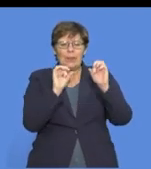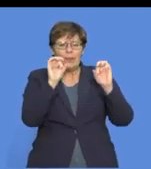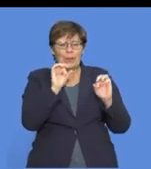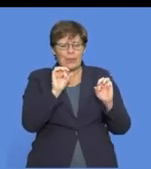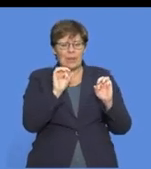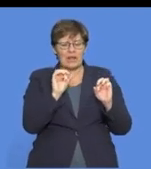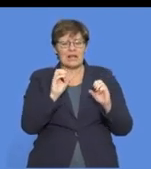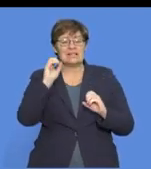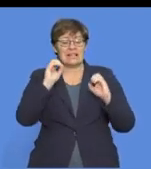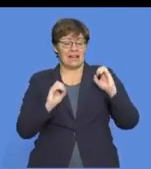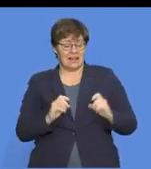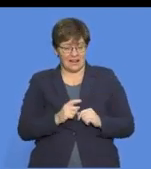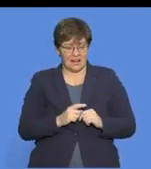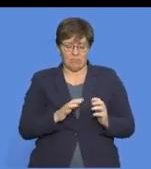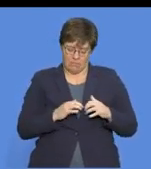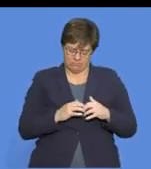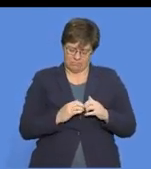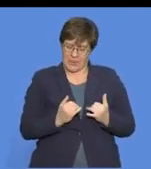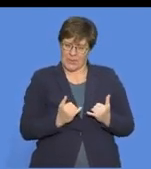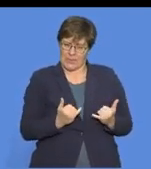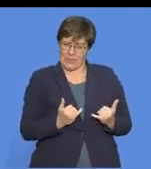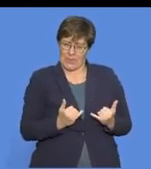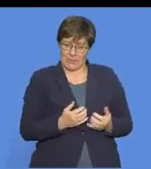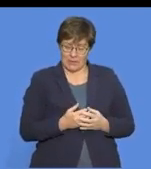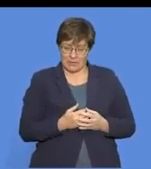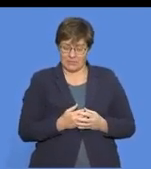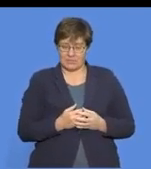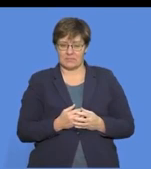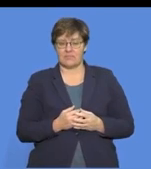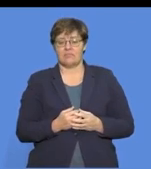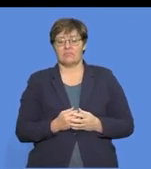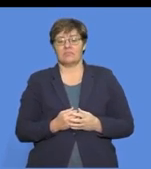Tiny little cell, just being formed.